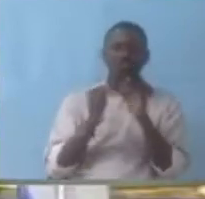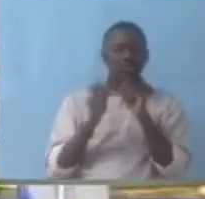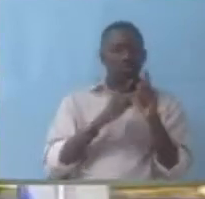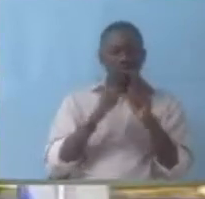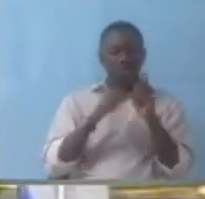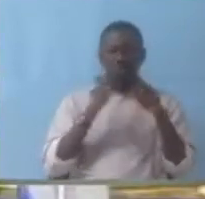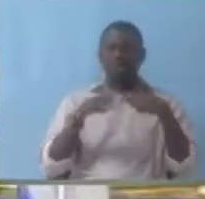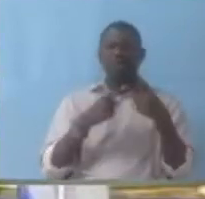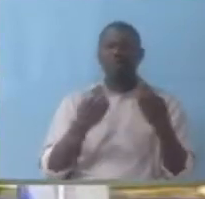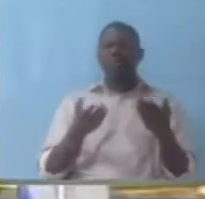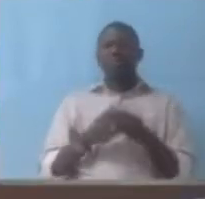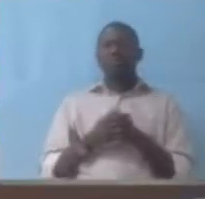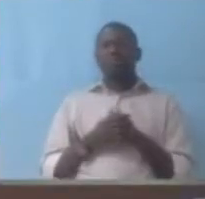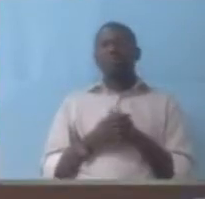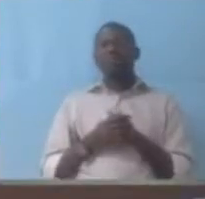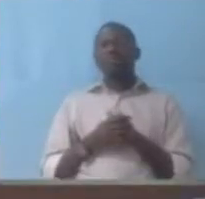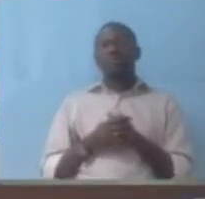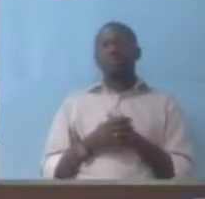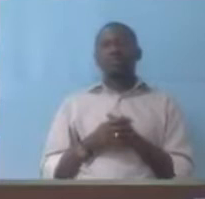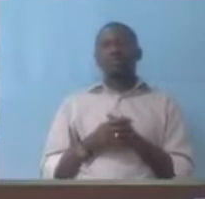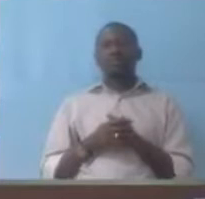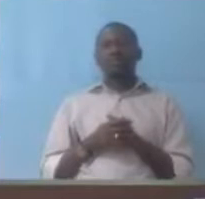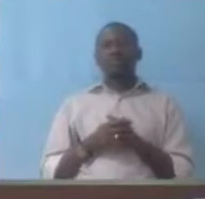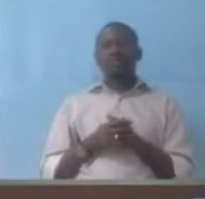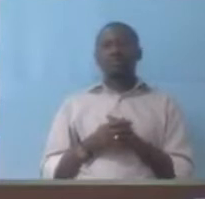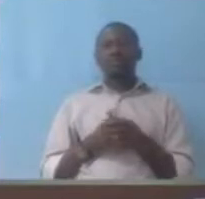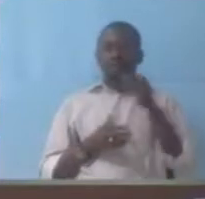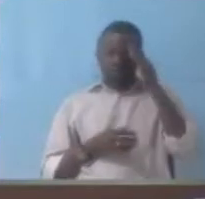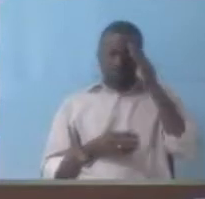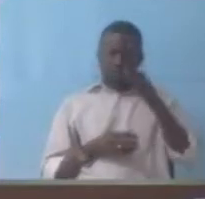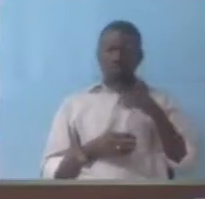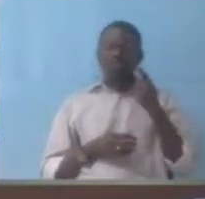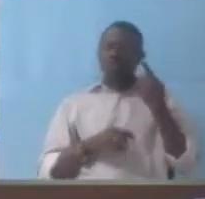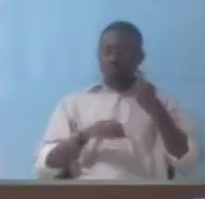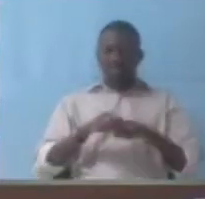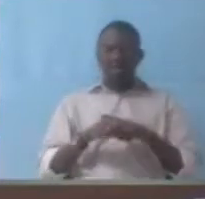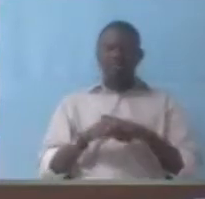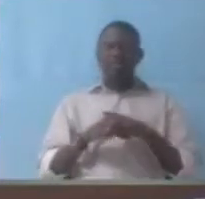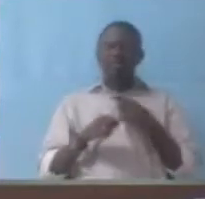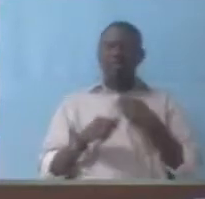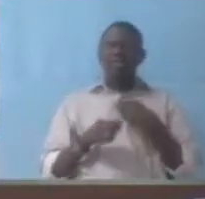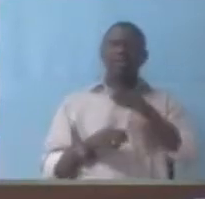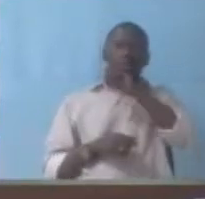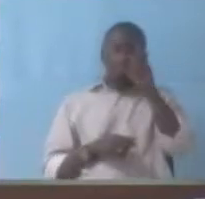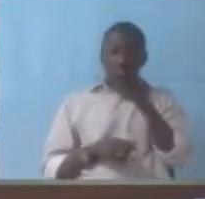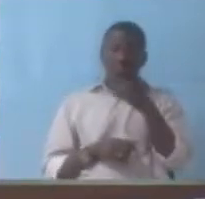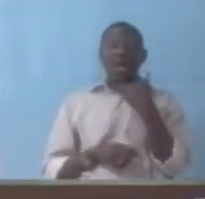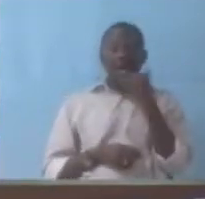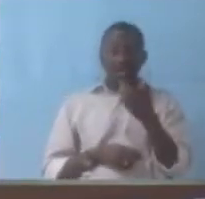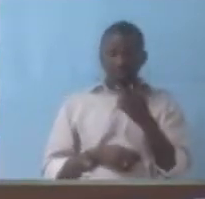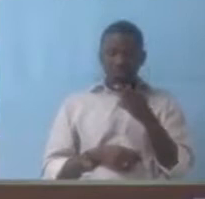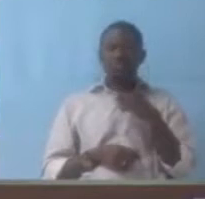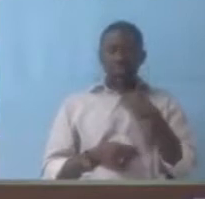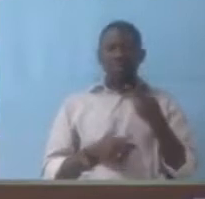nyenna kachala. Thank you, but sometimes the context of your question requires clarification. Inumbara bartuman lulu ila